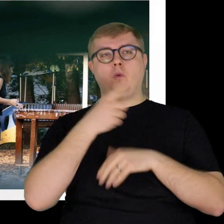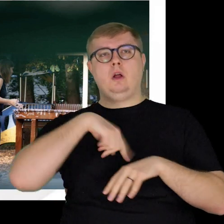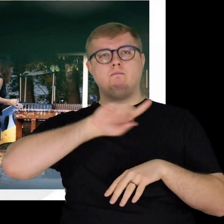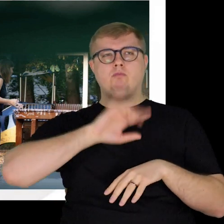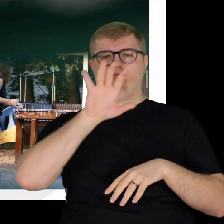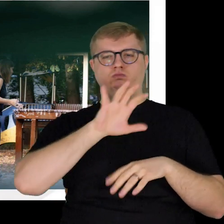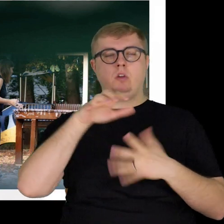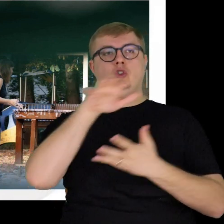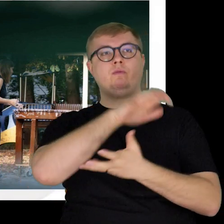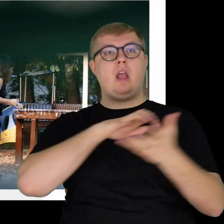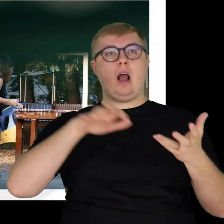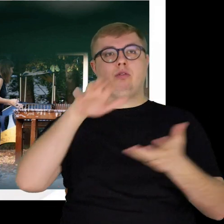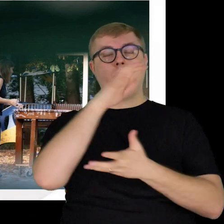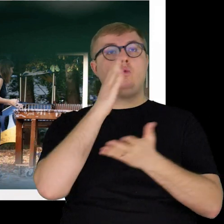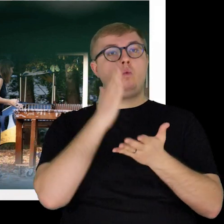much more